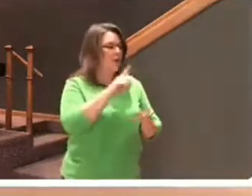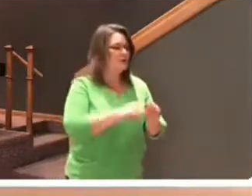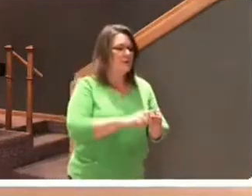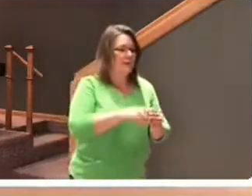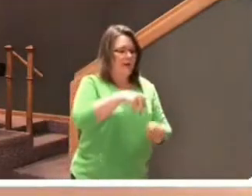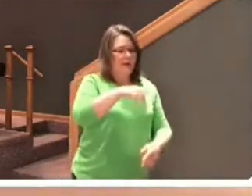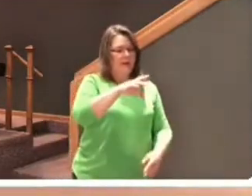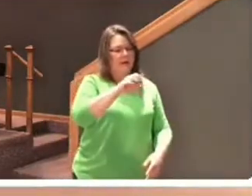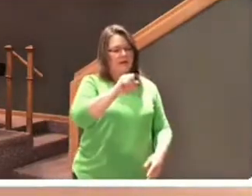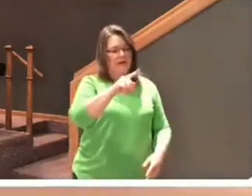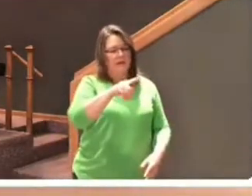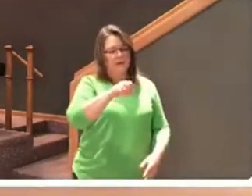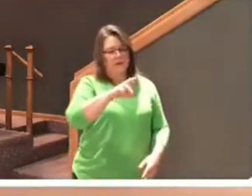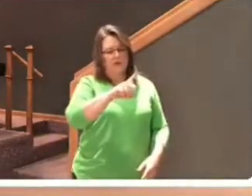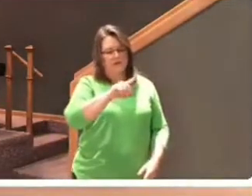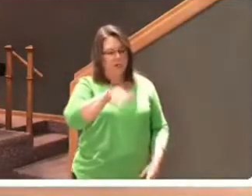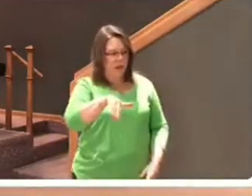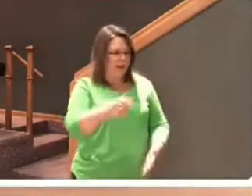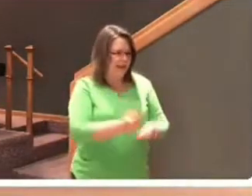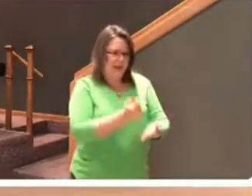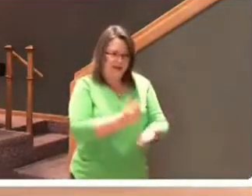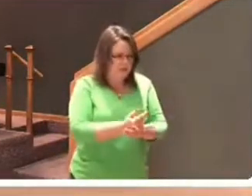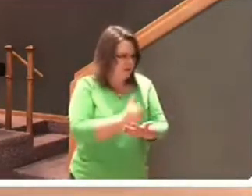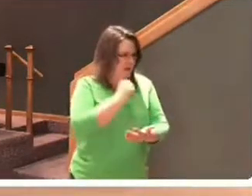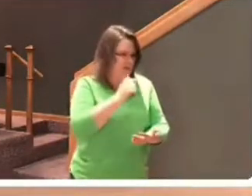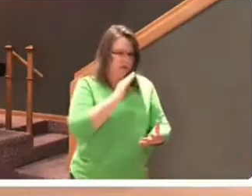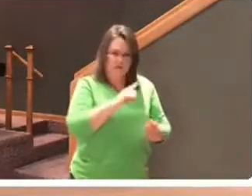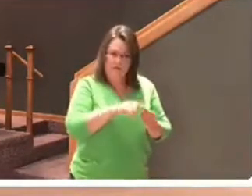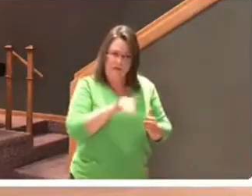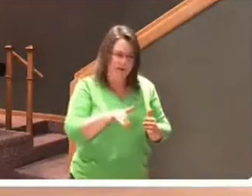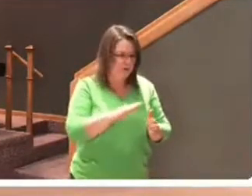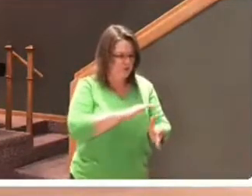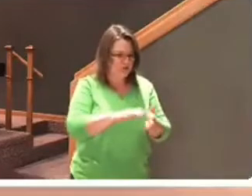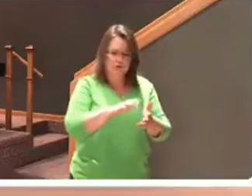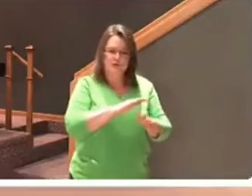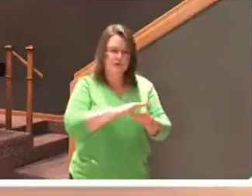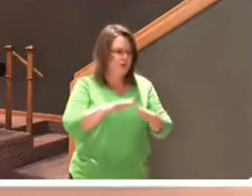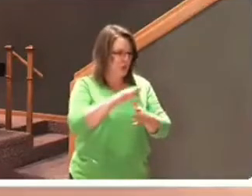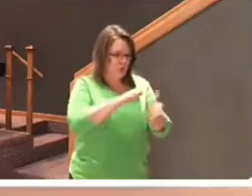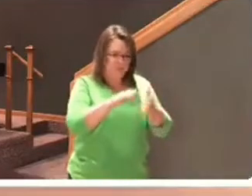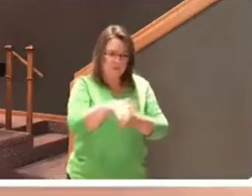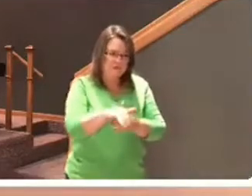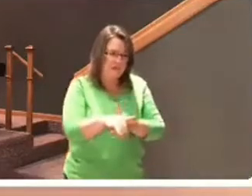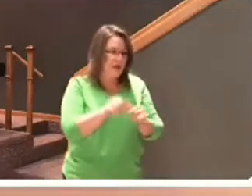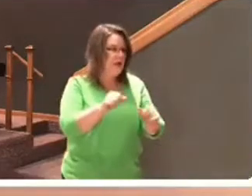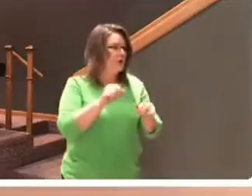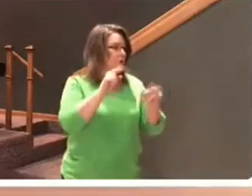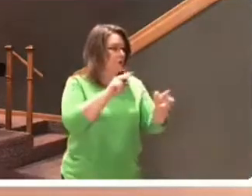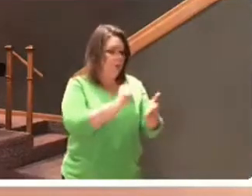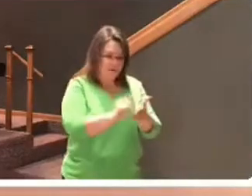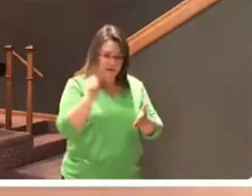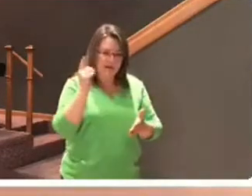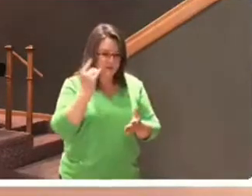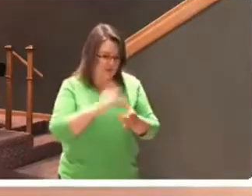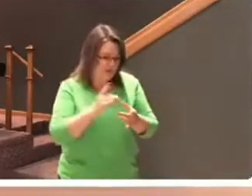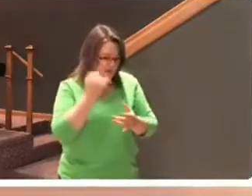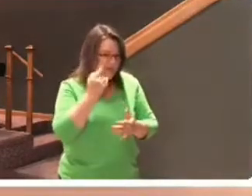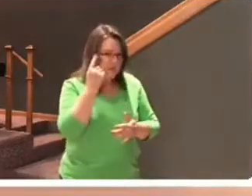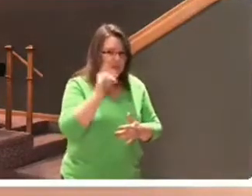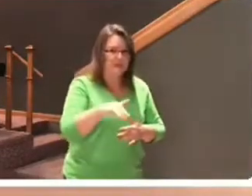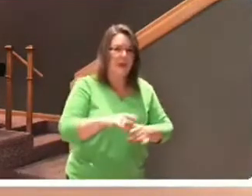a prosperity gospel. Do not confuse that. You can watch last week's message if you think that. But